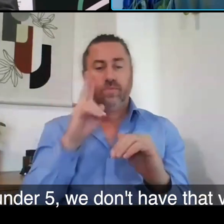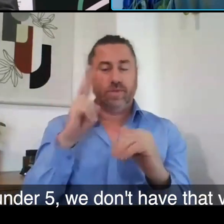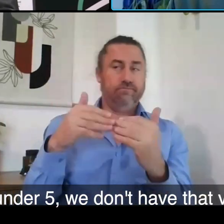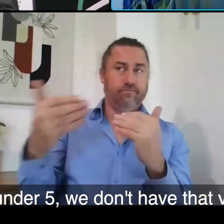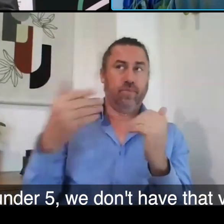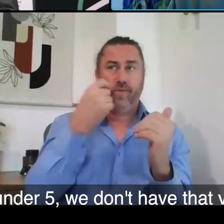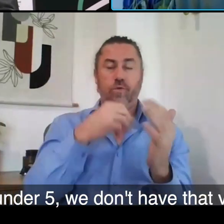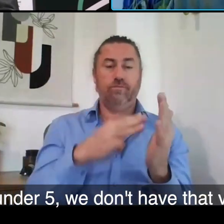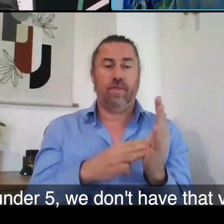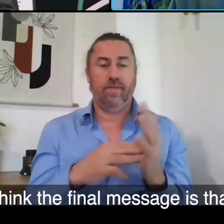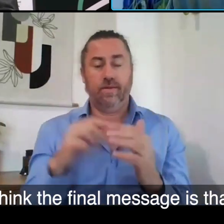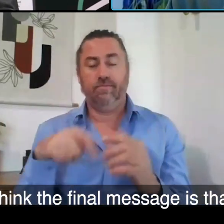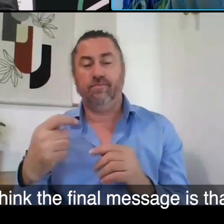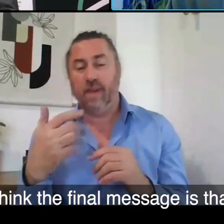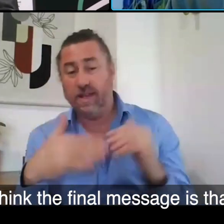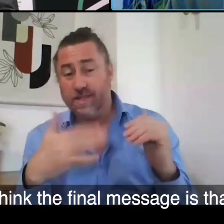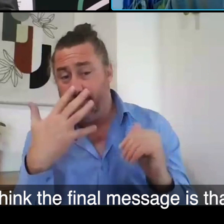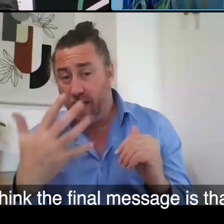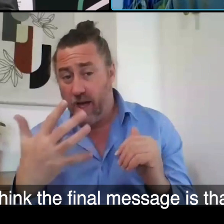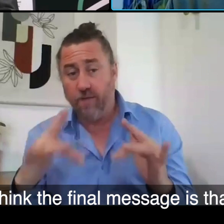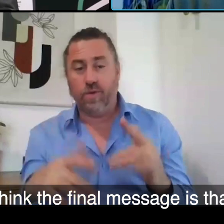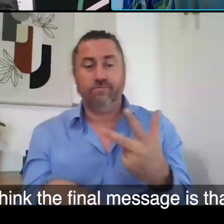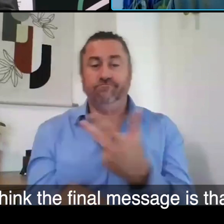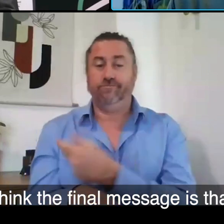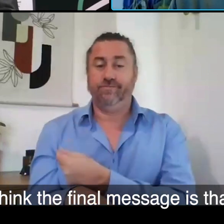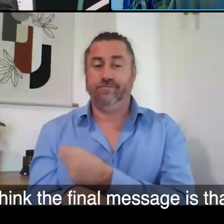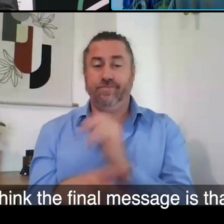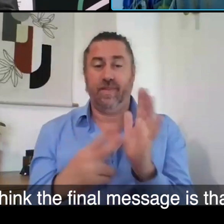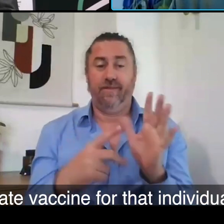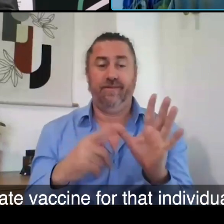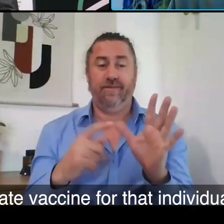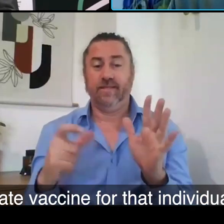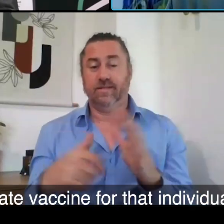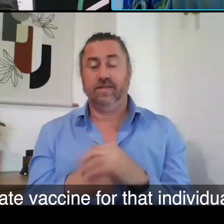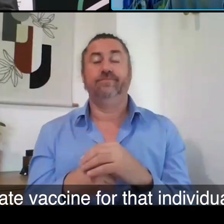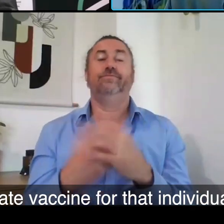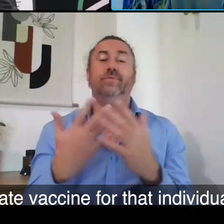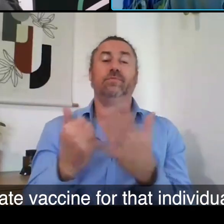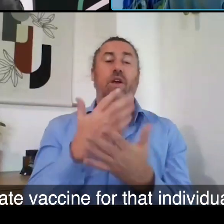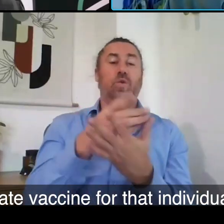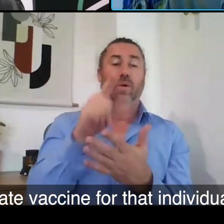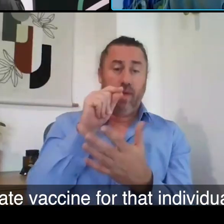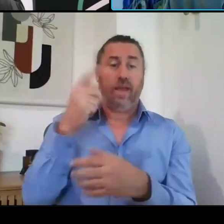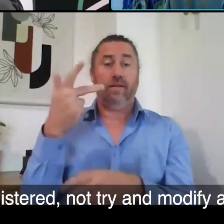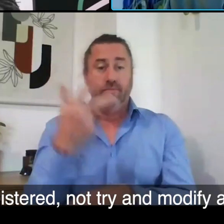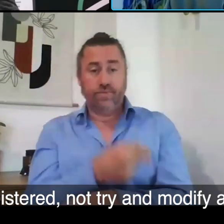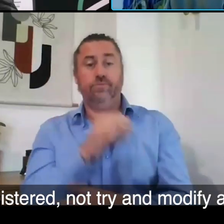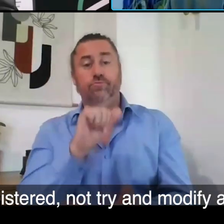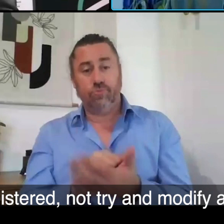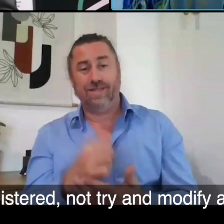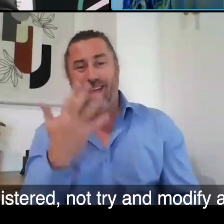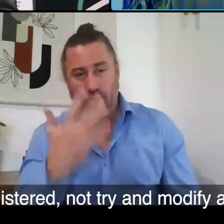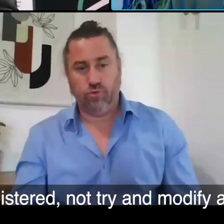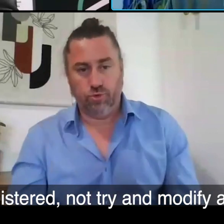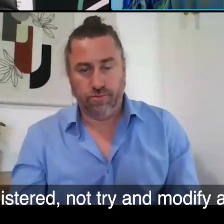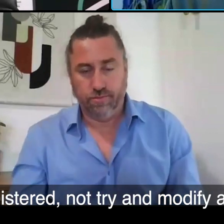the under 5, we don't have that vaccine, but you really need to give, I think the final message is the age-appropriate vaccine for that individual needs to be administered,